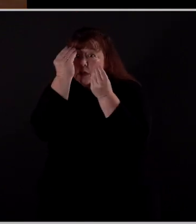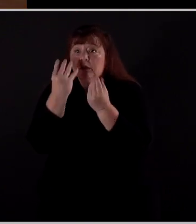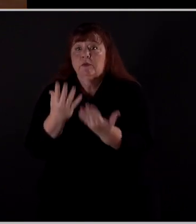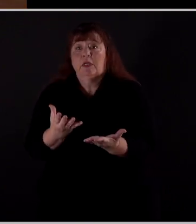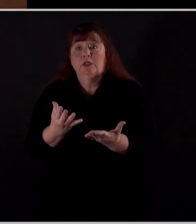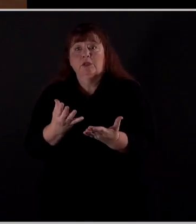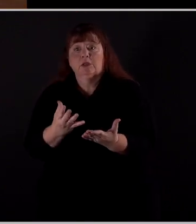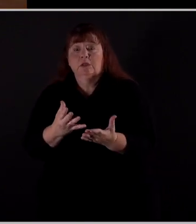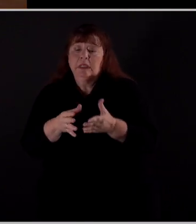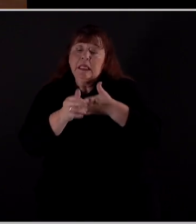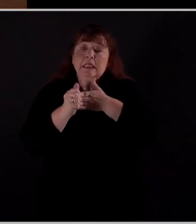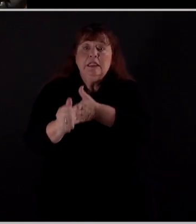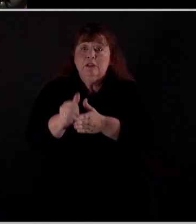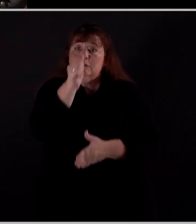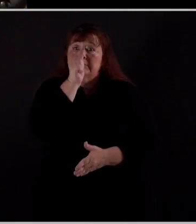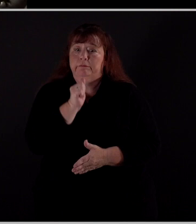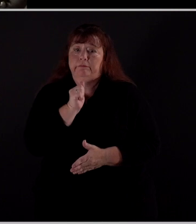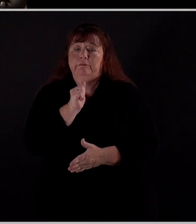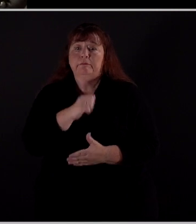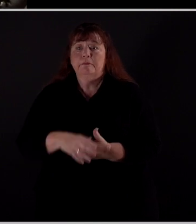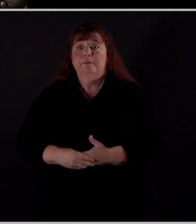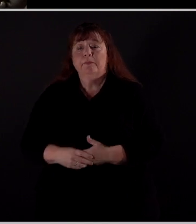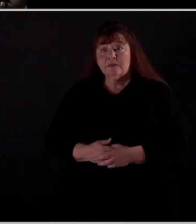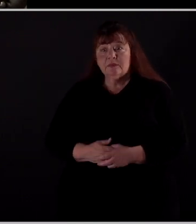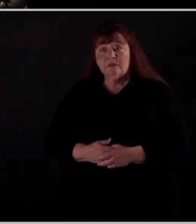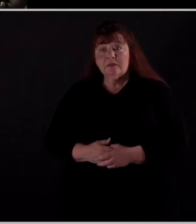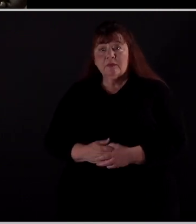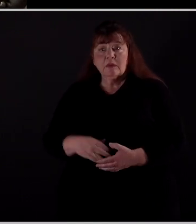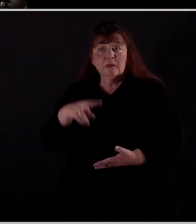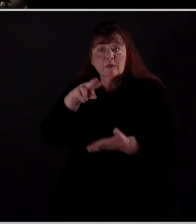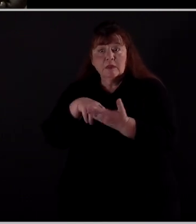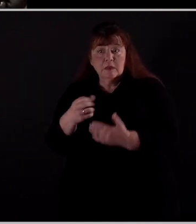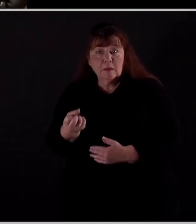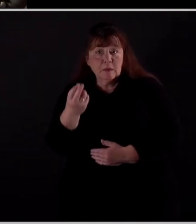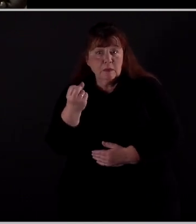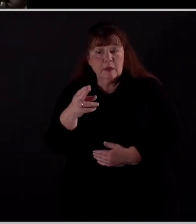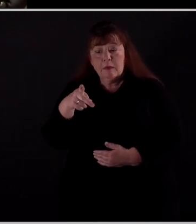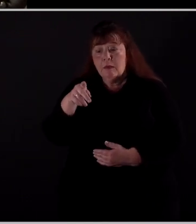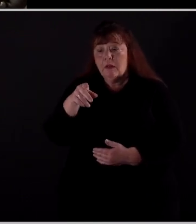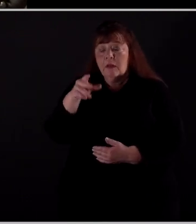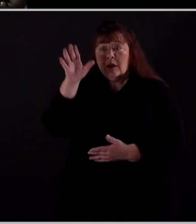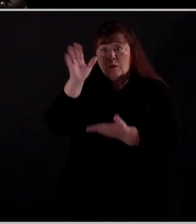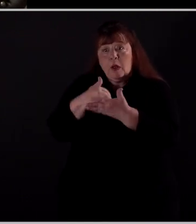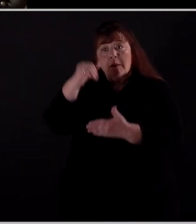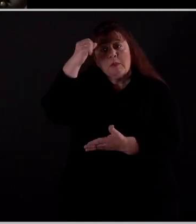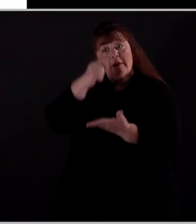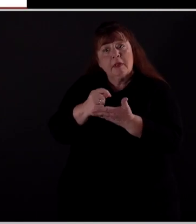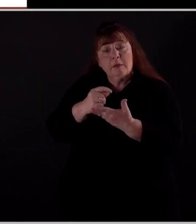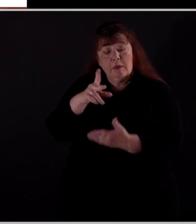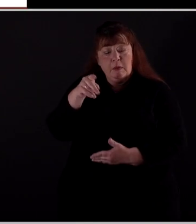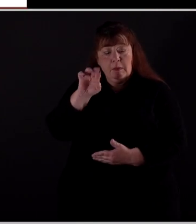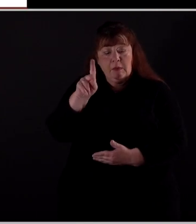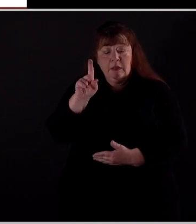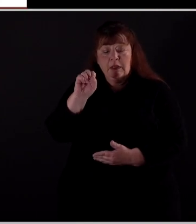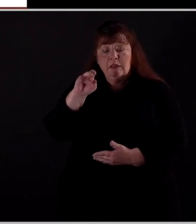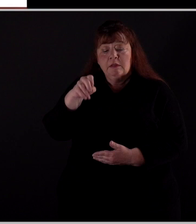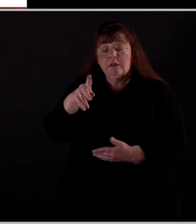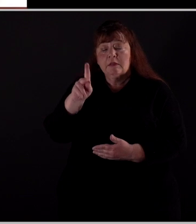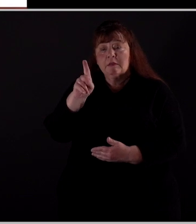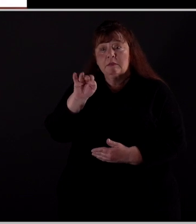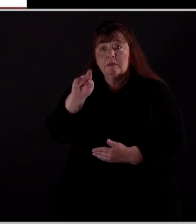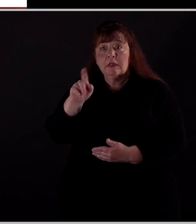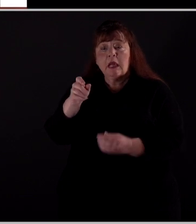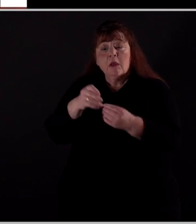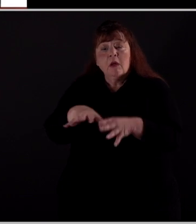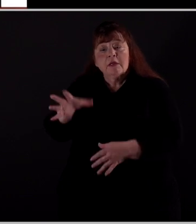information leads to tolerance. In 2012, trauma therapist Pardeep Singh Kalika lost his father in a shooting targeting the